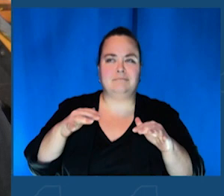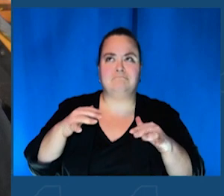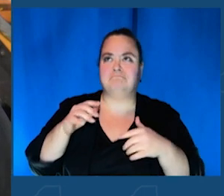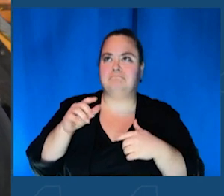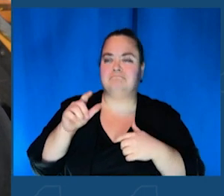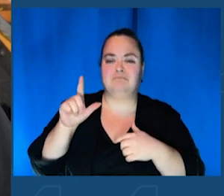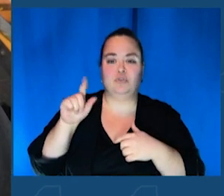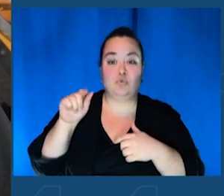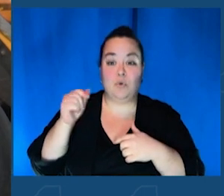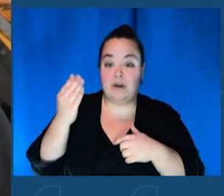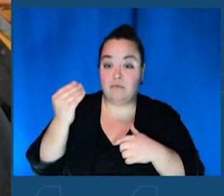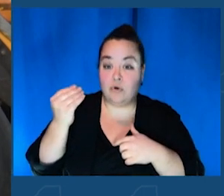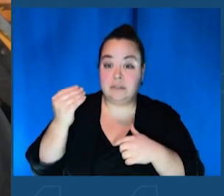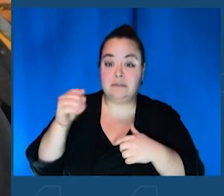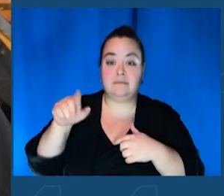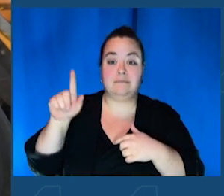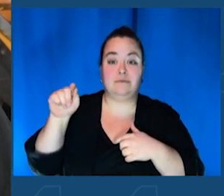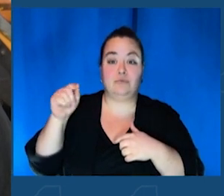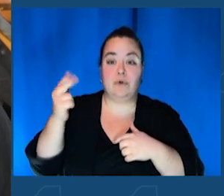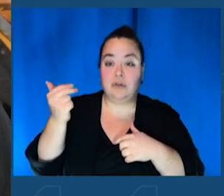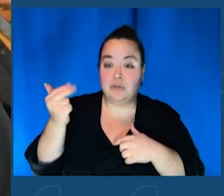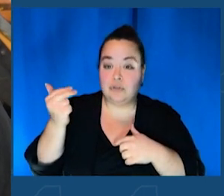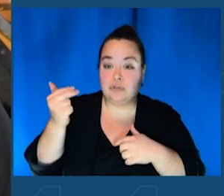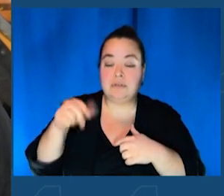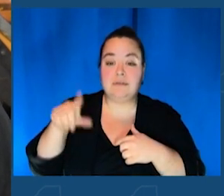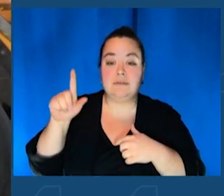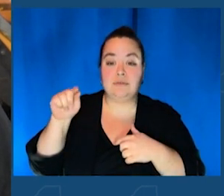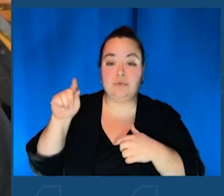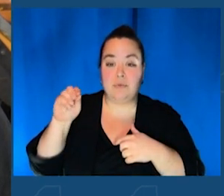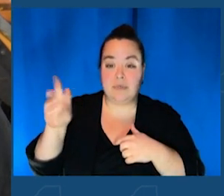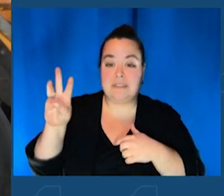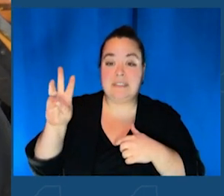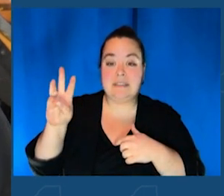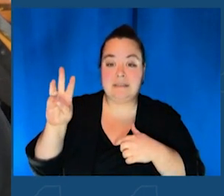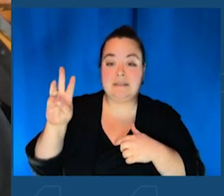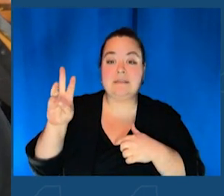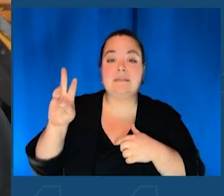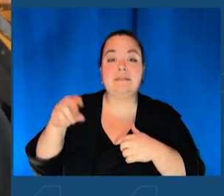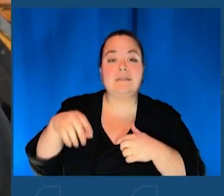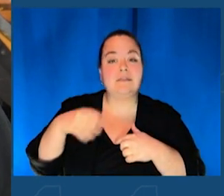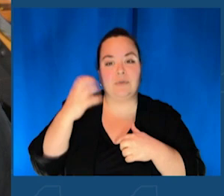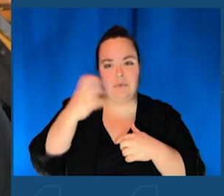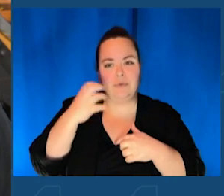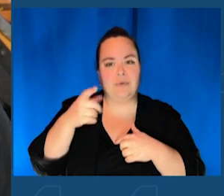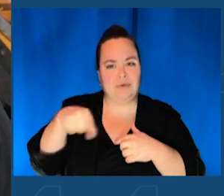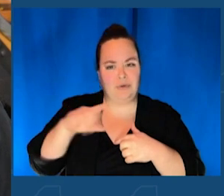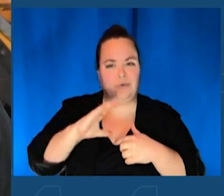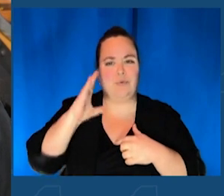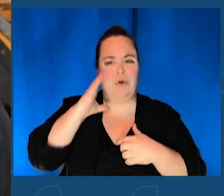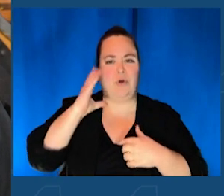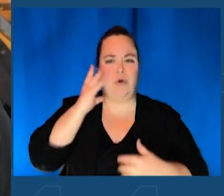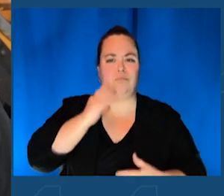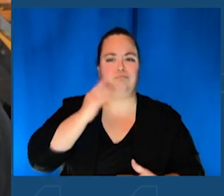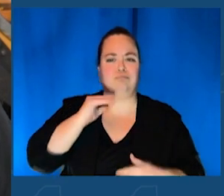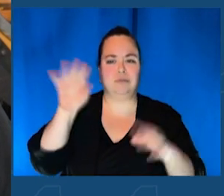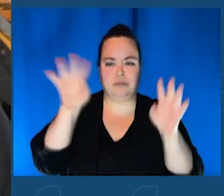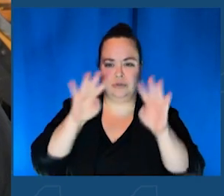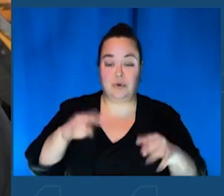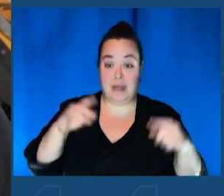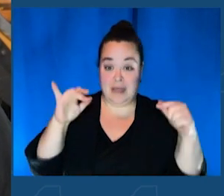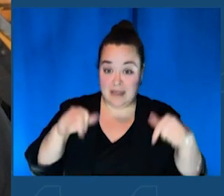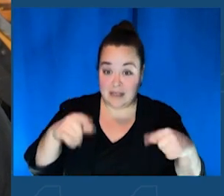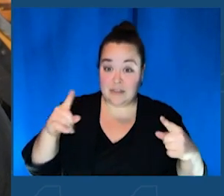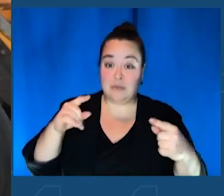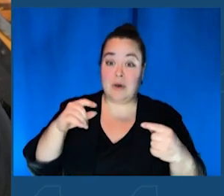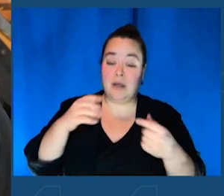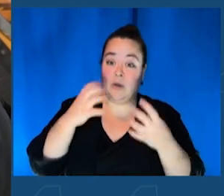2014, 2013, 2006, 2010. So we all know particular storms, but this is one because of the volume, the